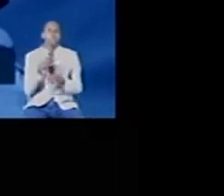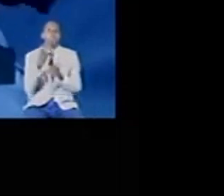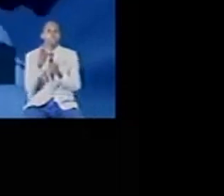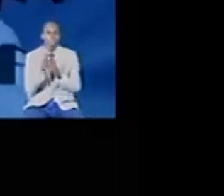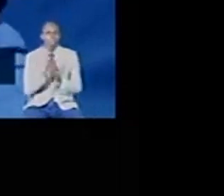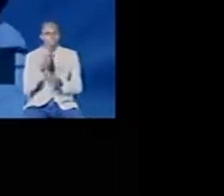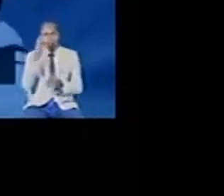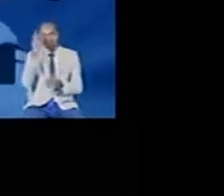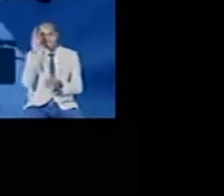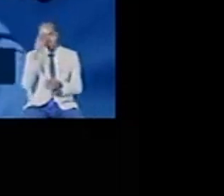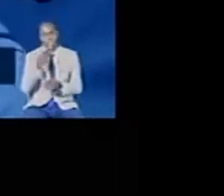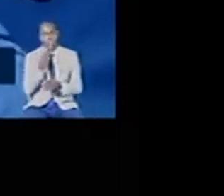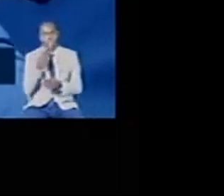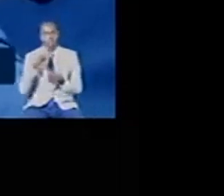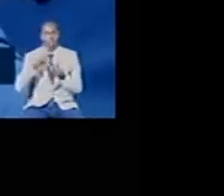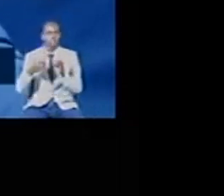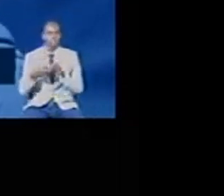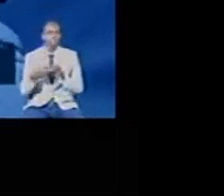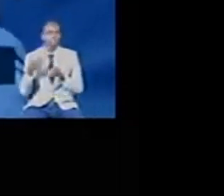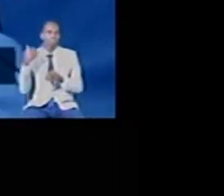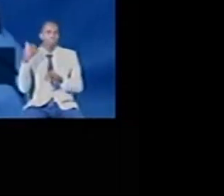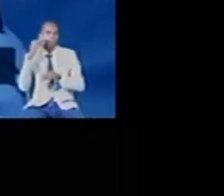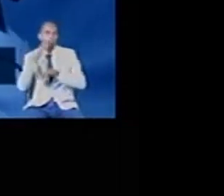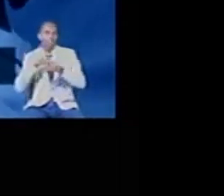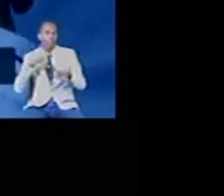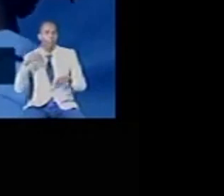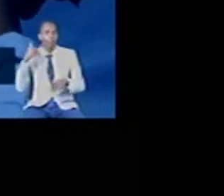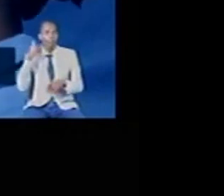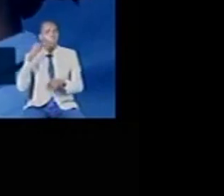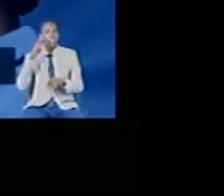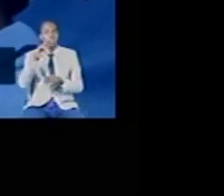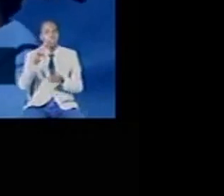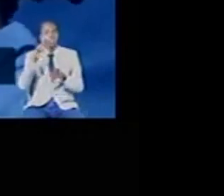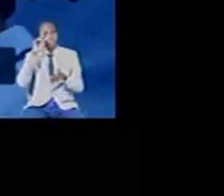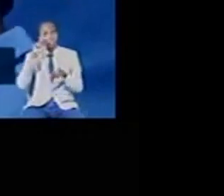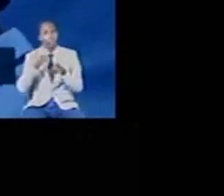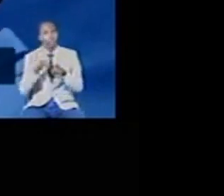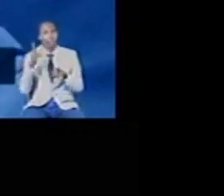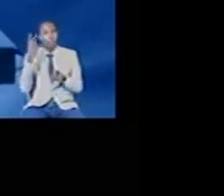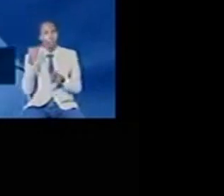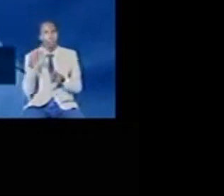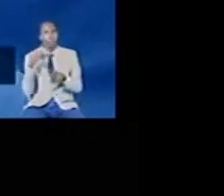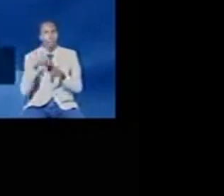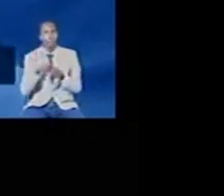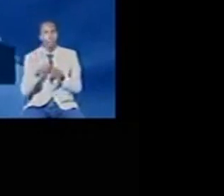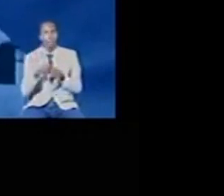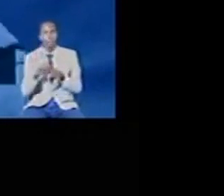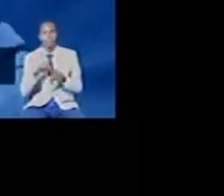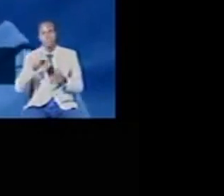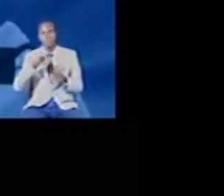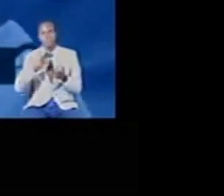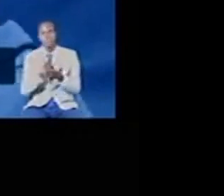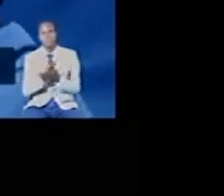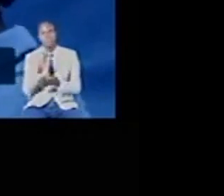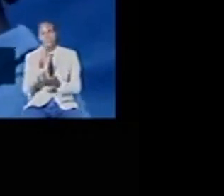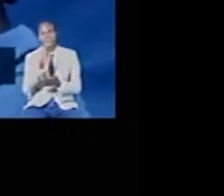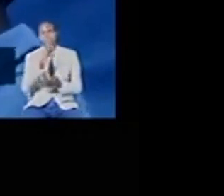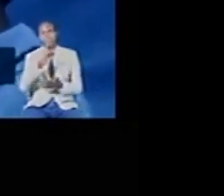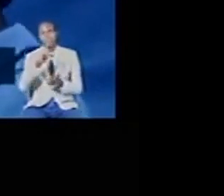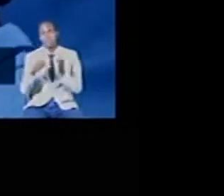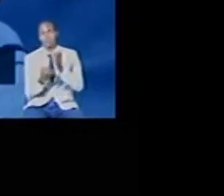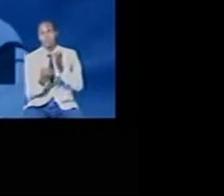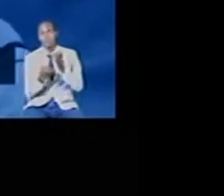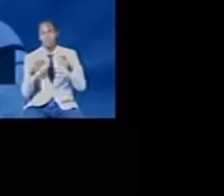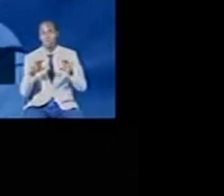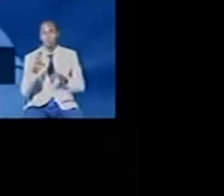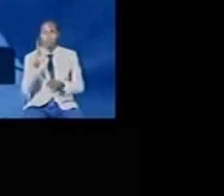Let me call him. Actually, at that time, my brother was in GSS 2, so he was also using glasses. Started from GSS 1. We never used glasses